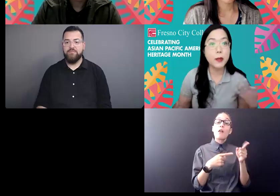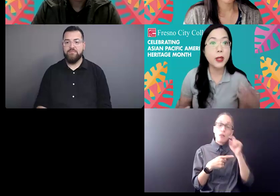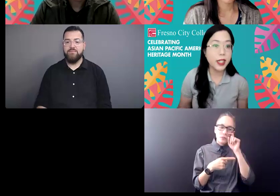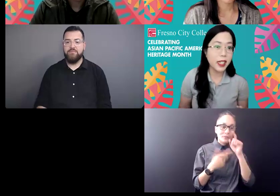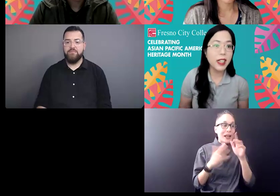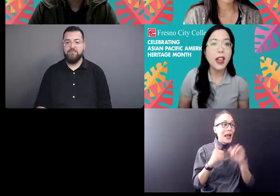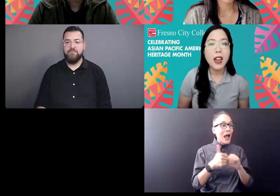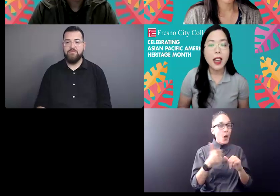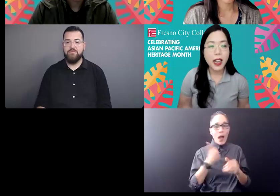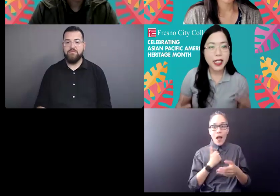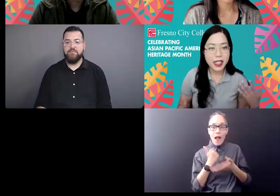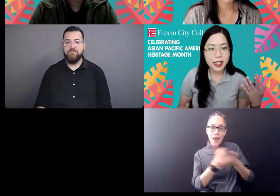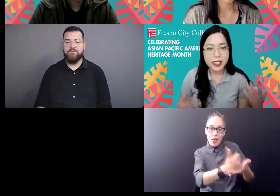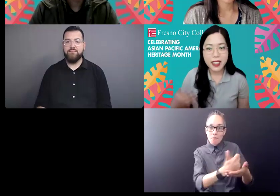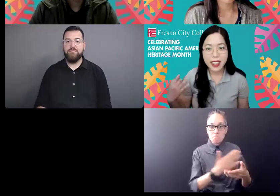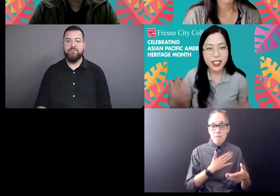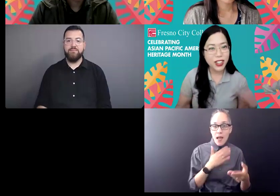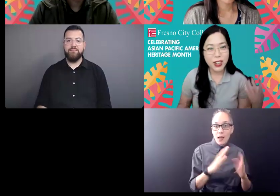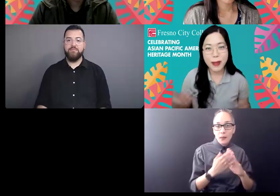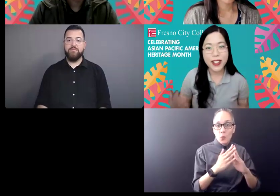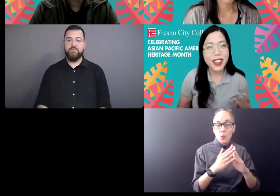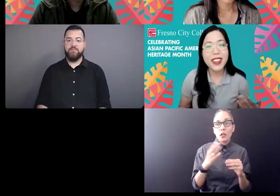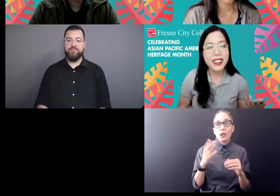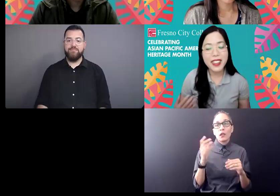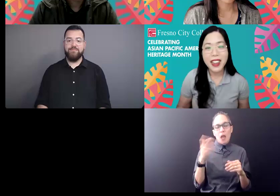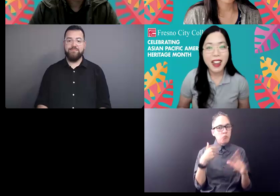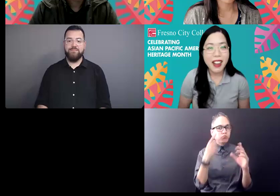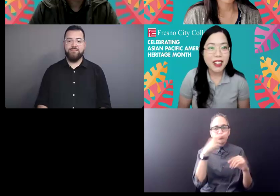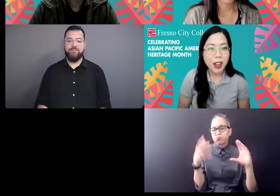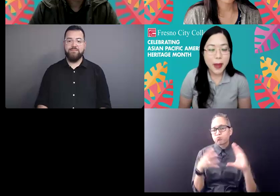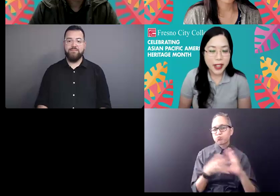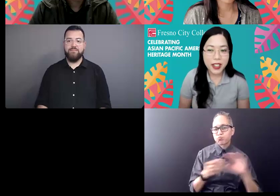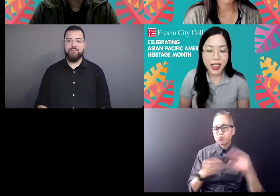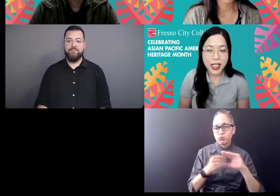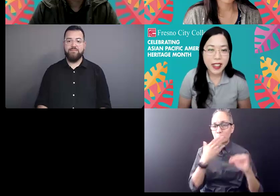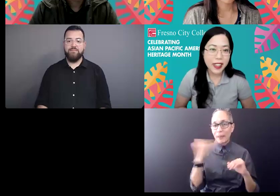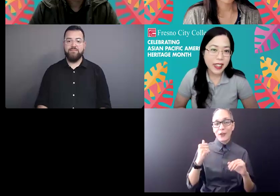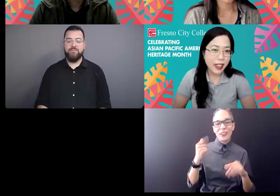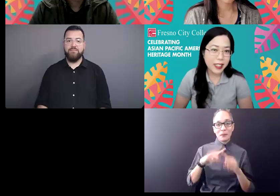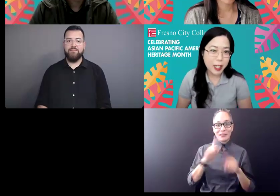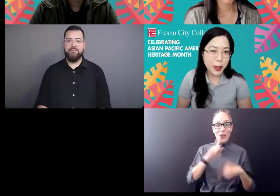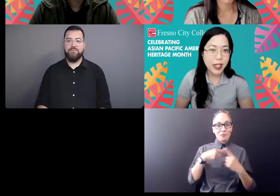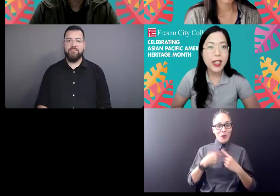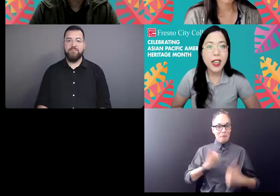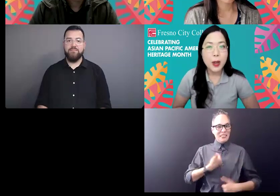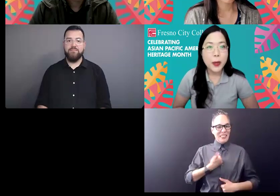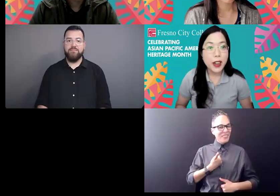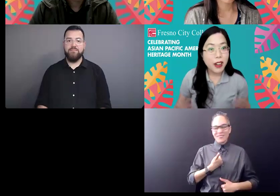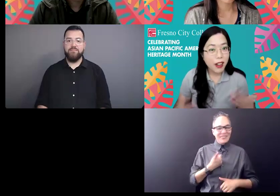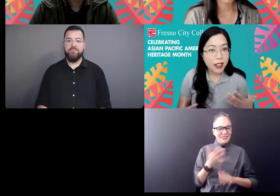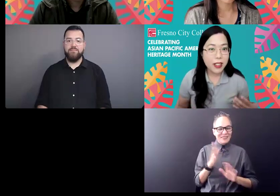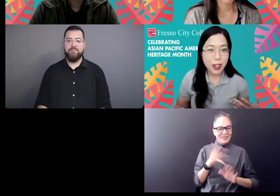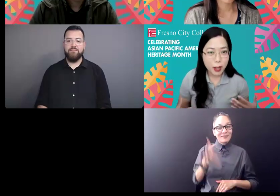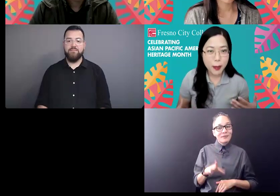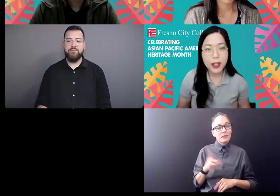my community, I can talk about that a lot better. And I think in academia, we